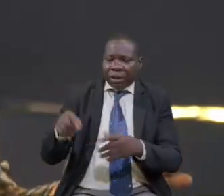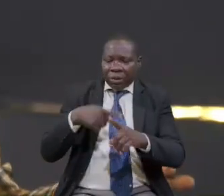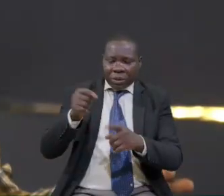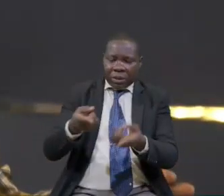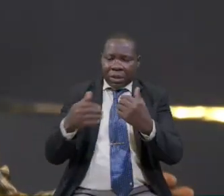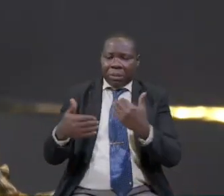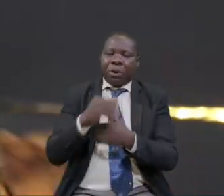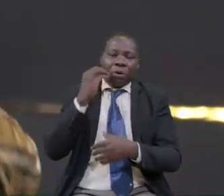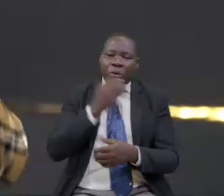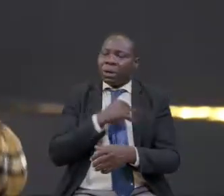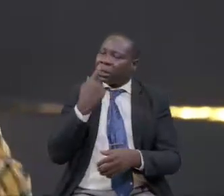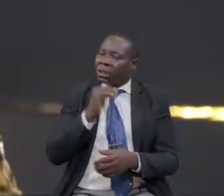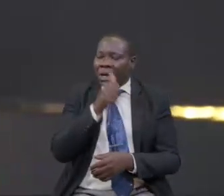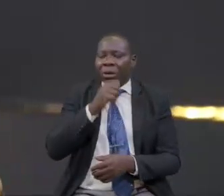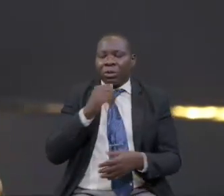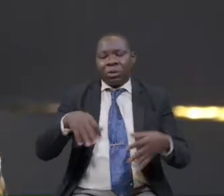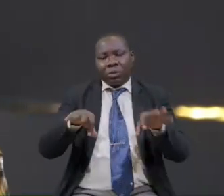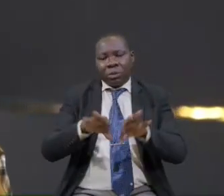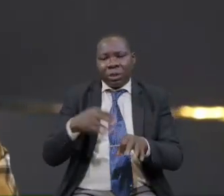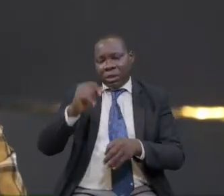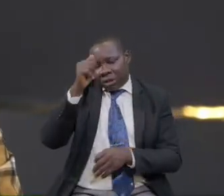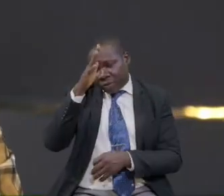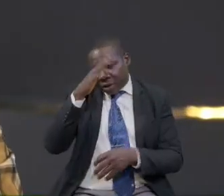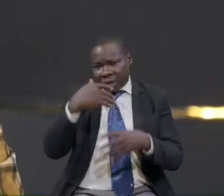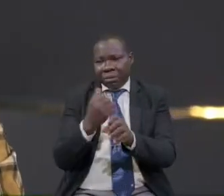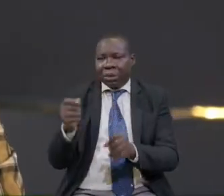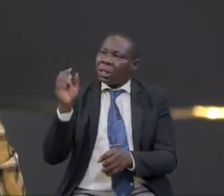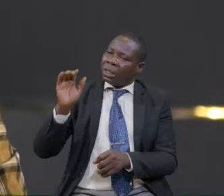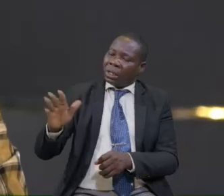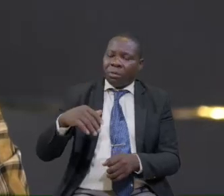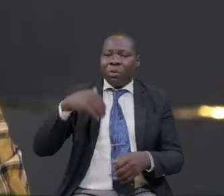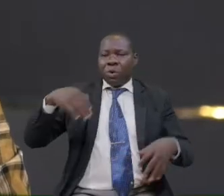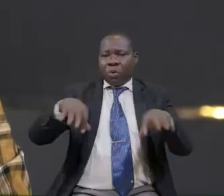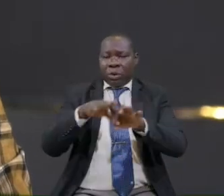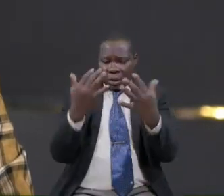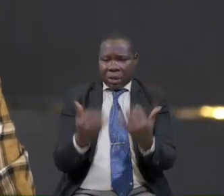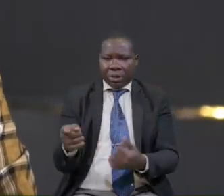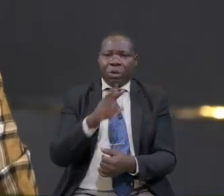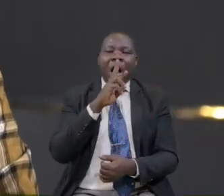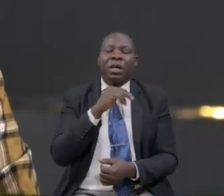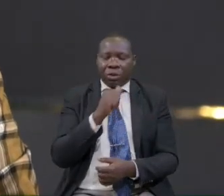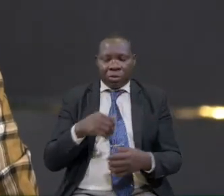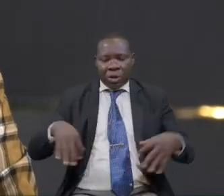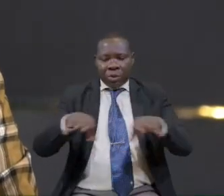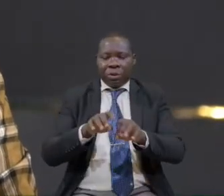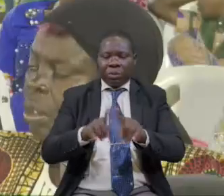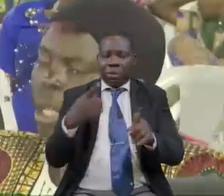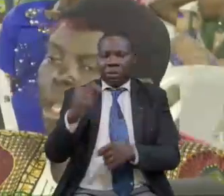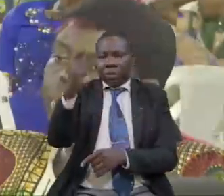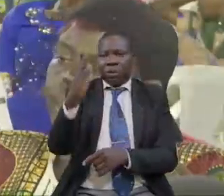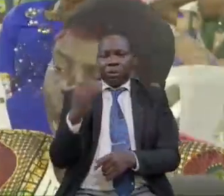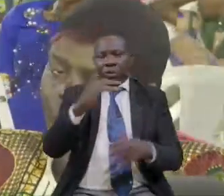worthy. Now, you are not worthy, but the God of heaven will make you